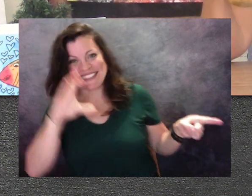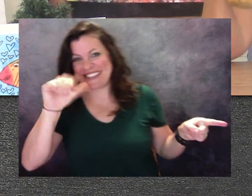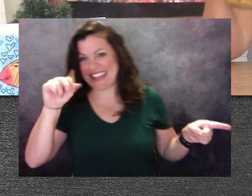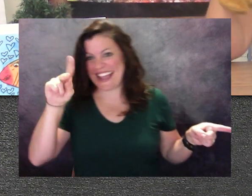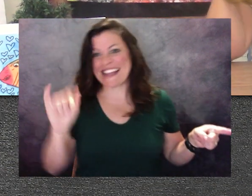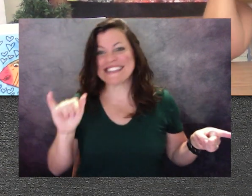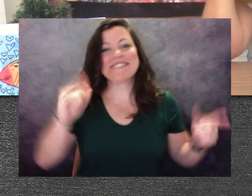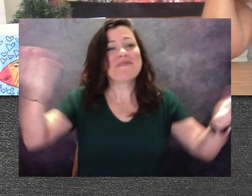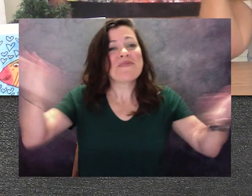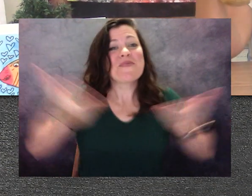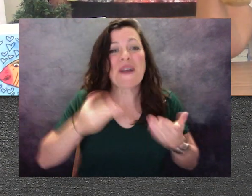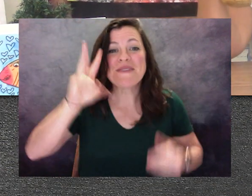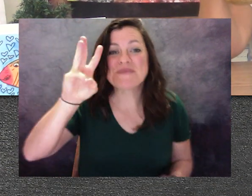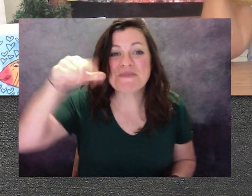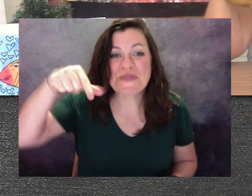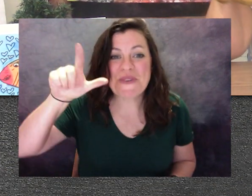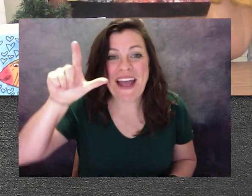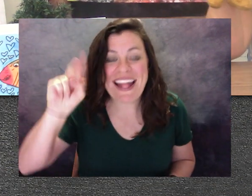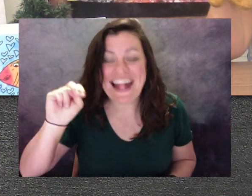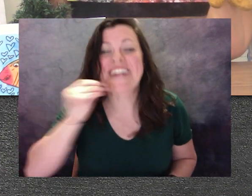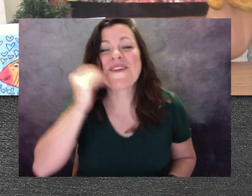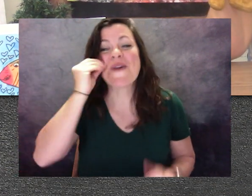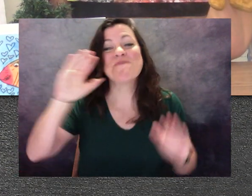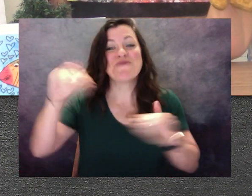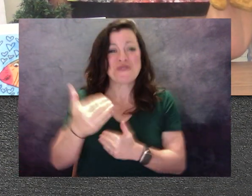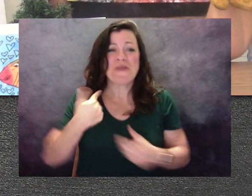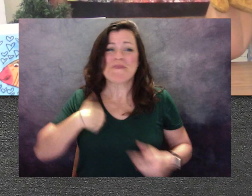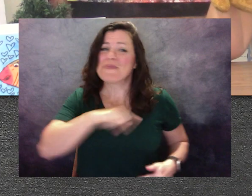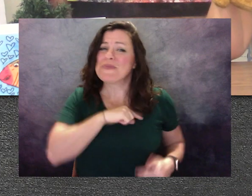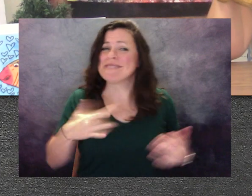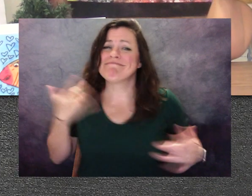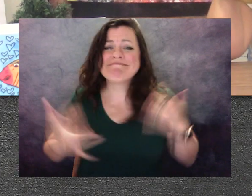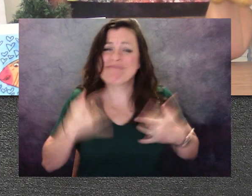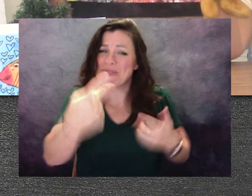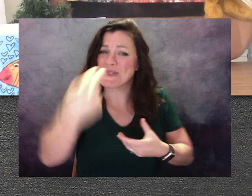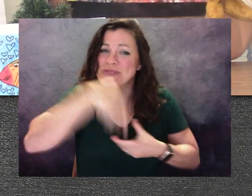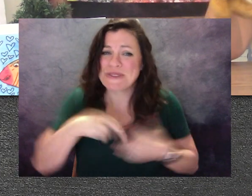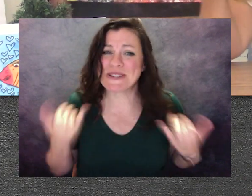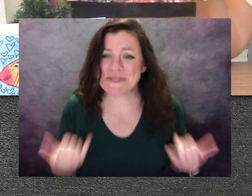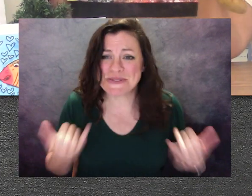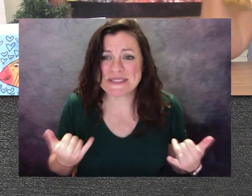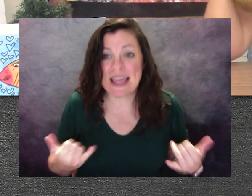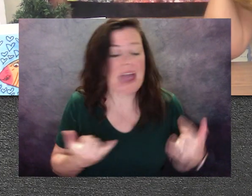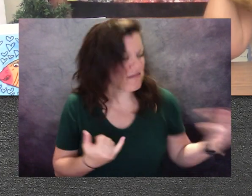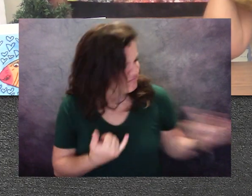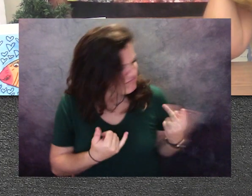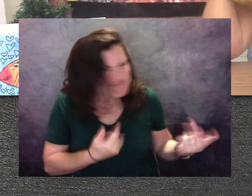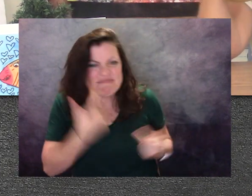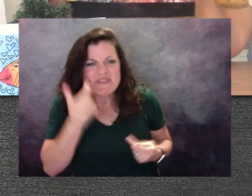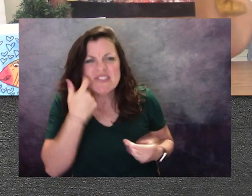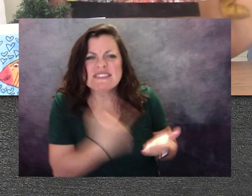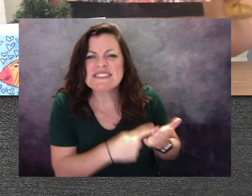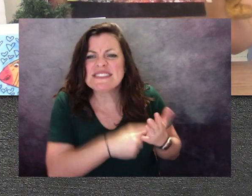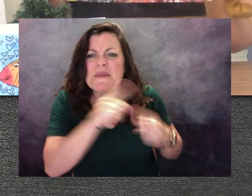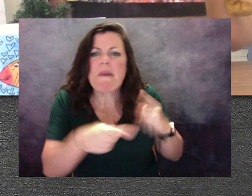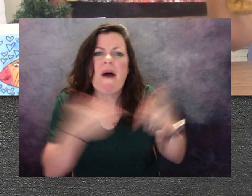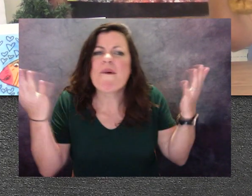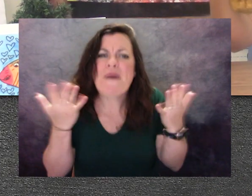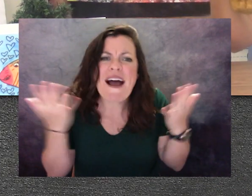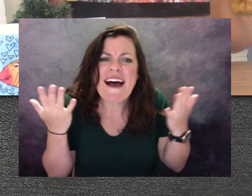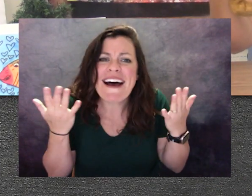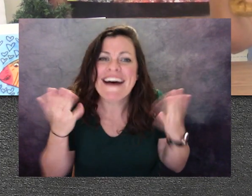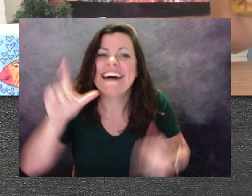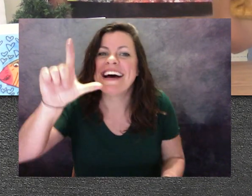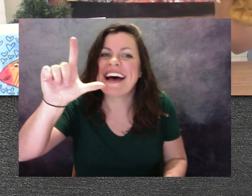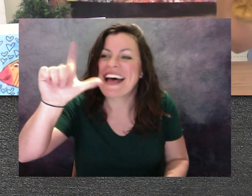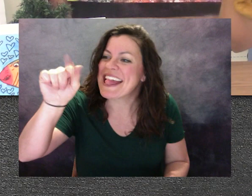with us. We were actually just talking about lakes. Yeah, I've been to a